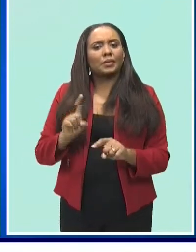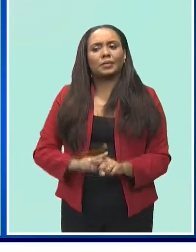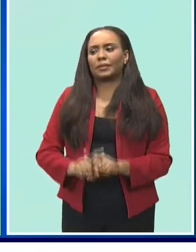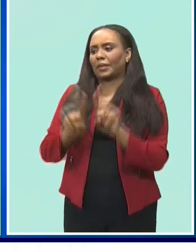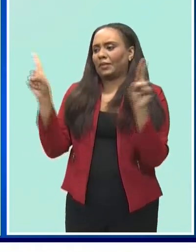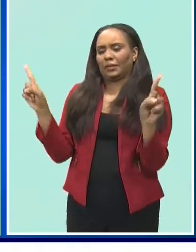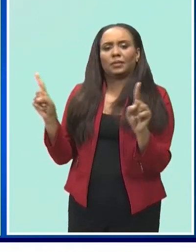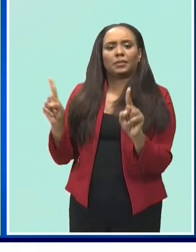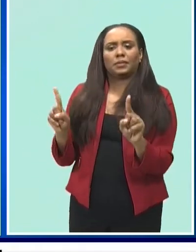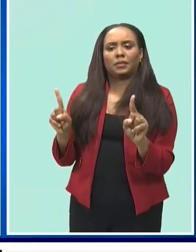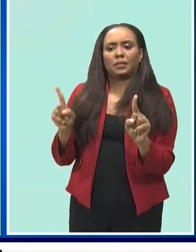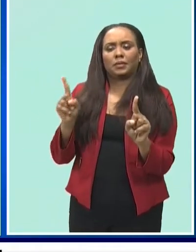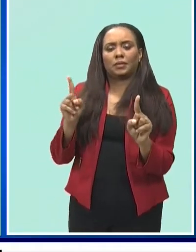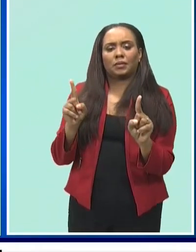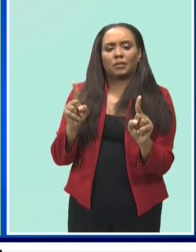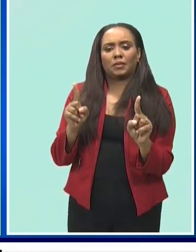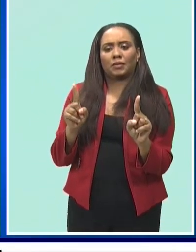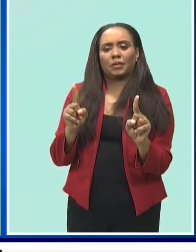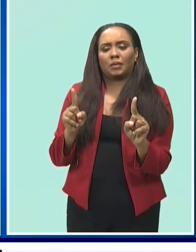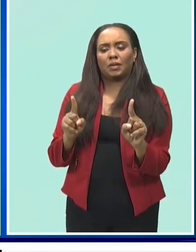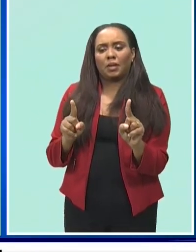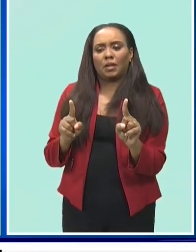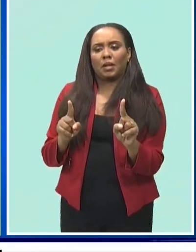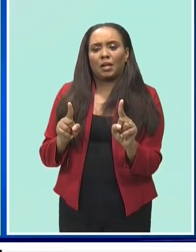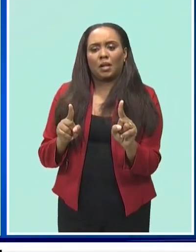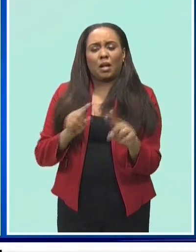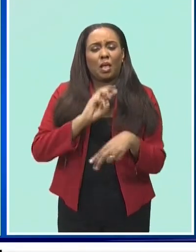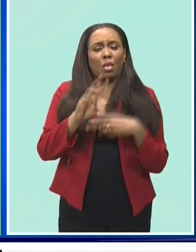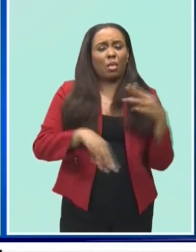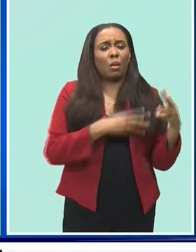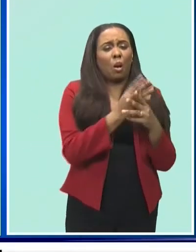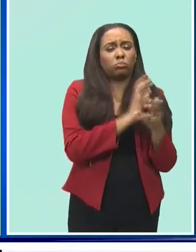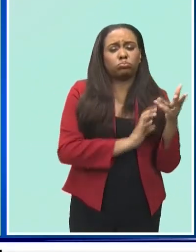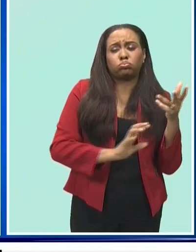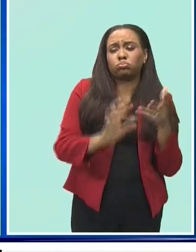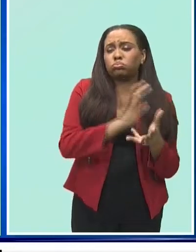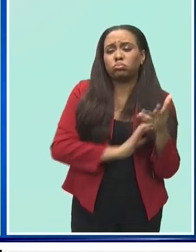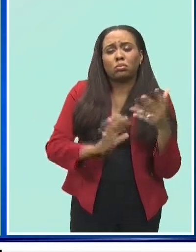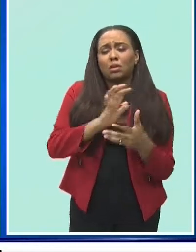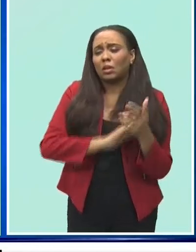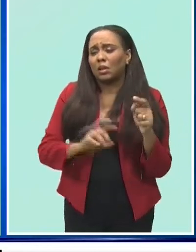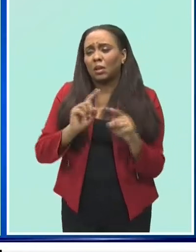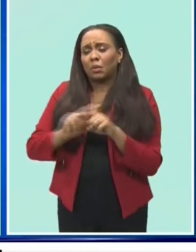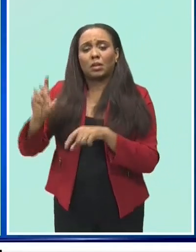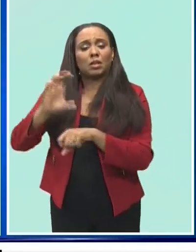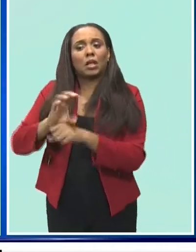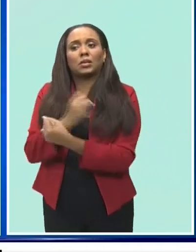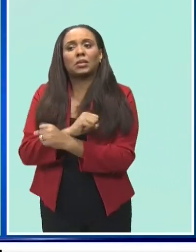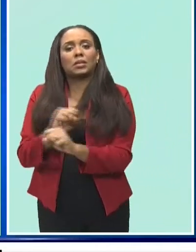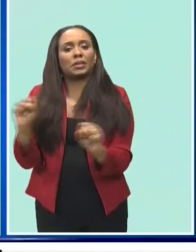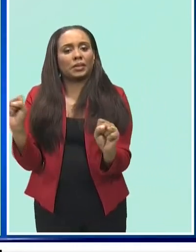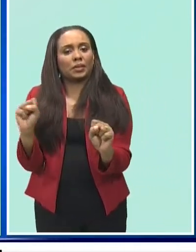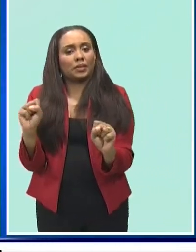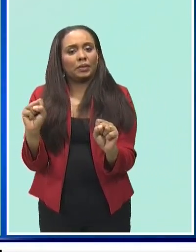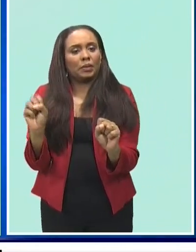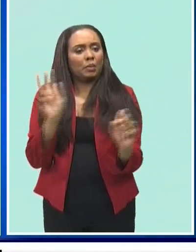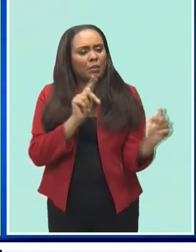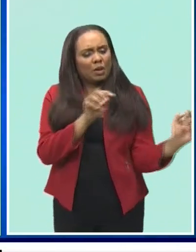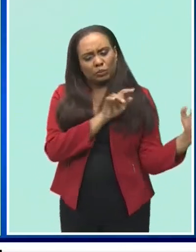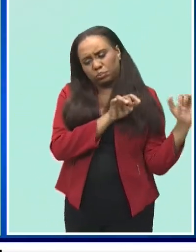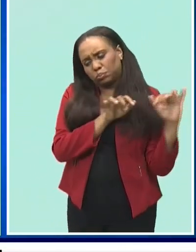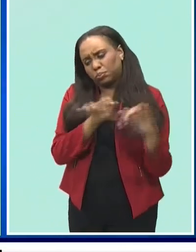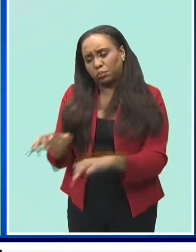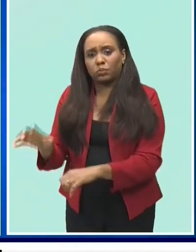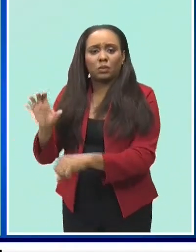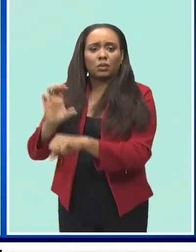pleasant contrast to what seems to be the dry atmosphere that surrounds our lives,